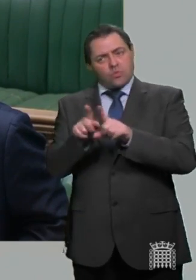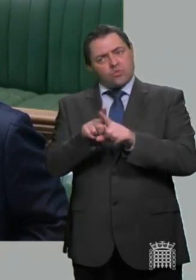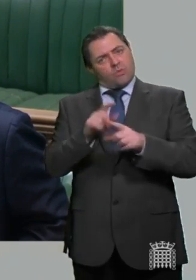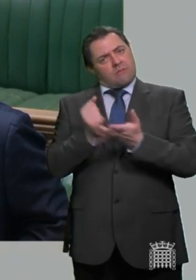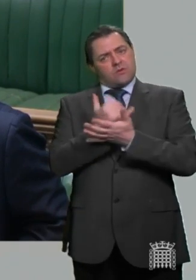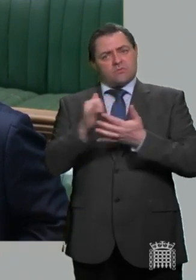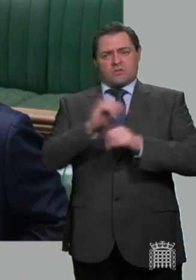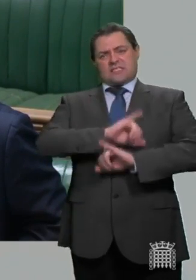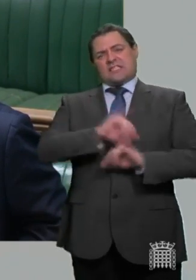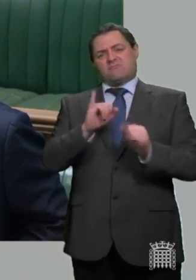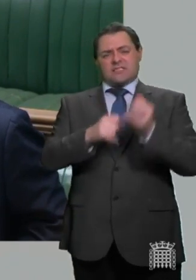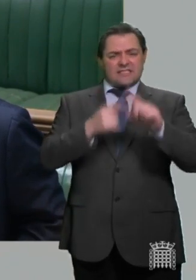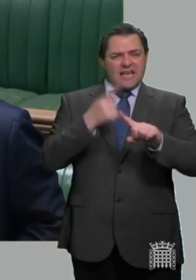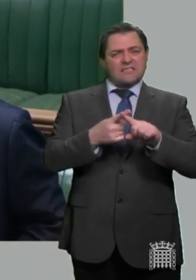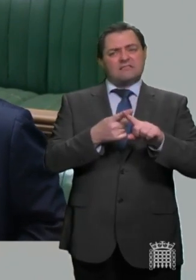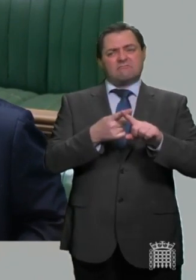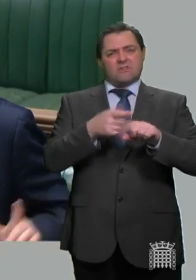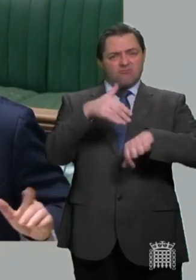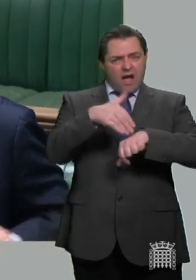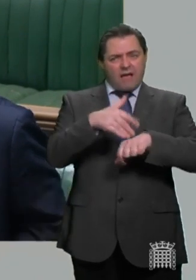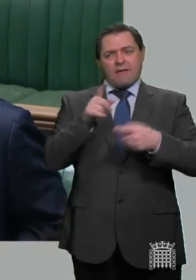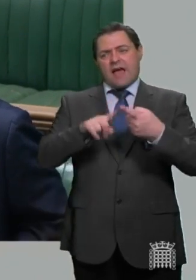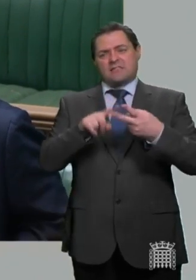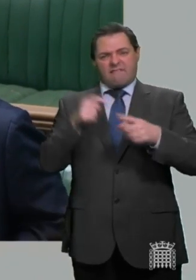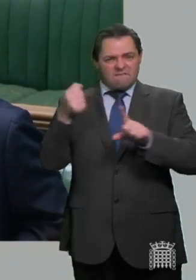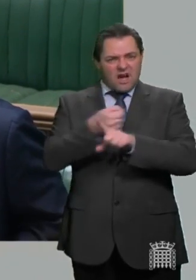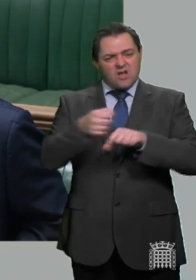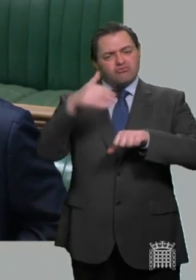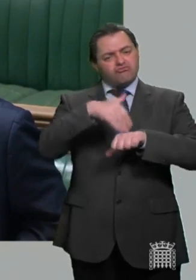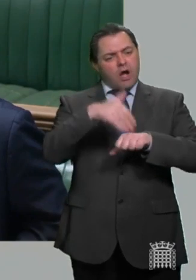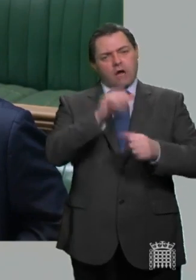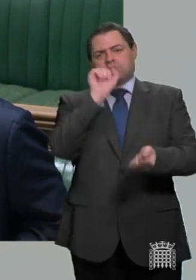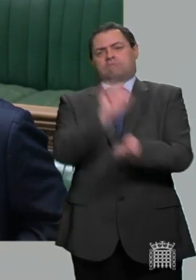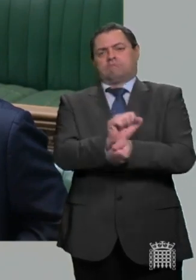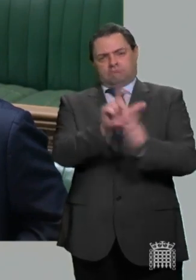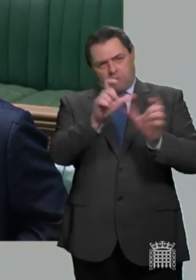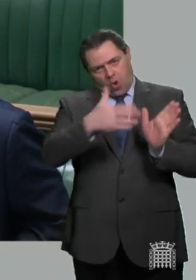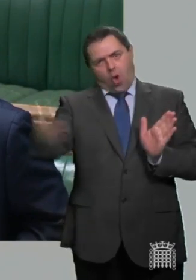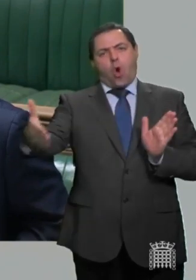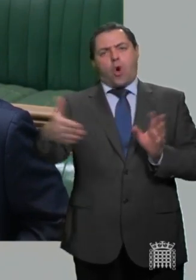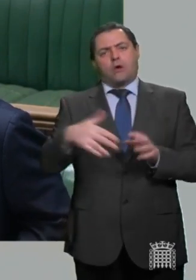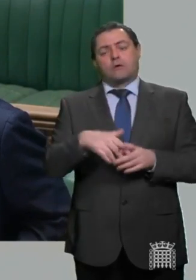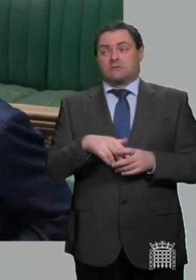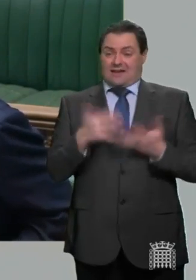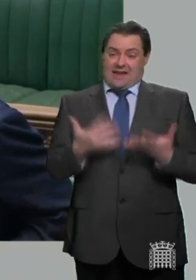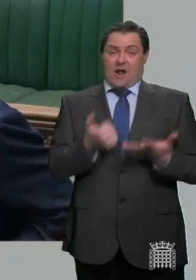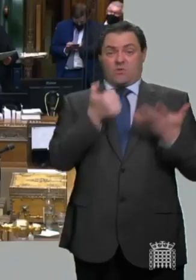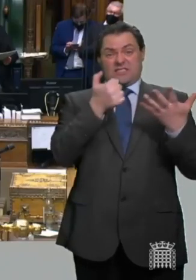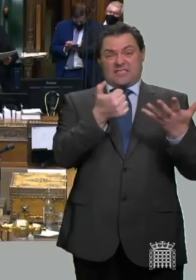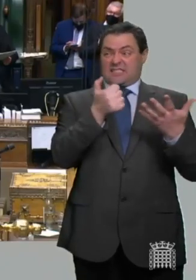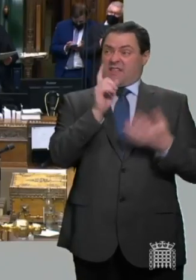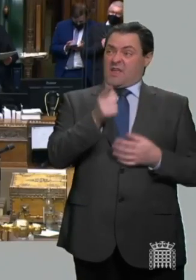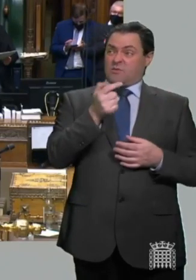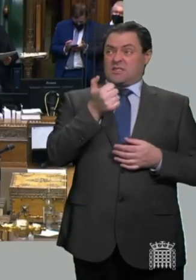offenders behind bars for longer. And I can tell the House that we've now got 6,620 of our